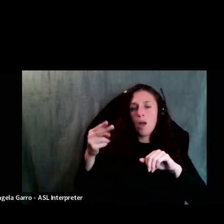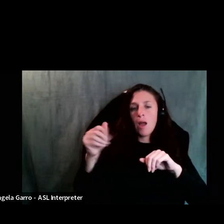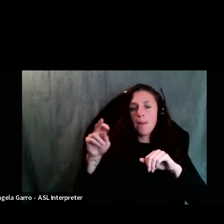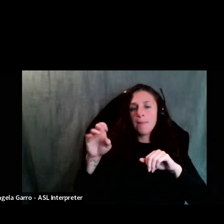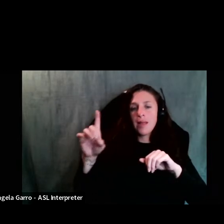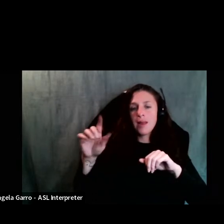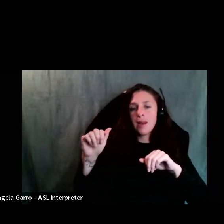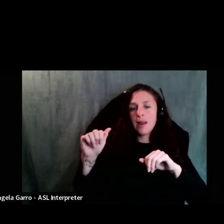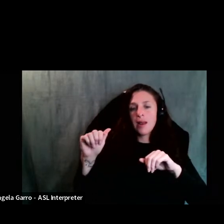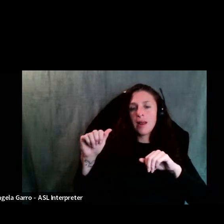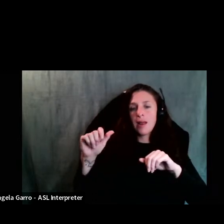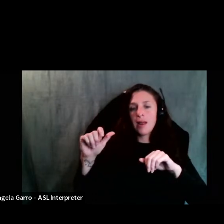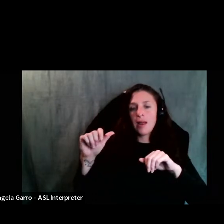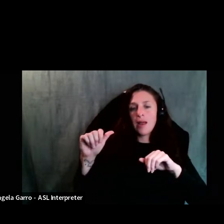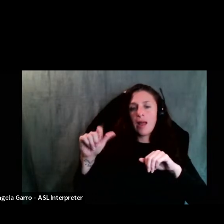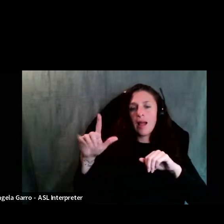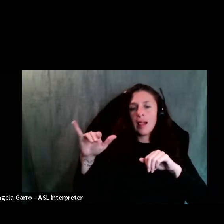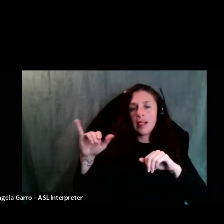Mohammed.